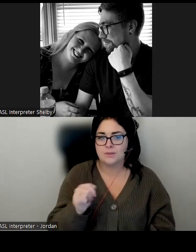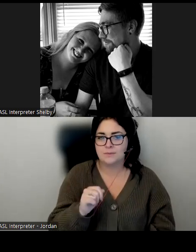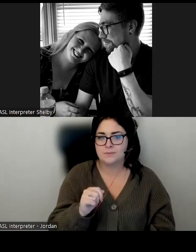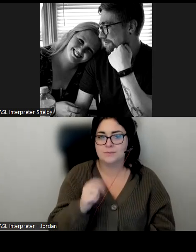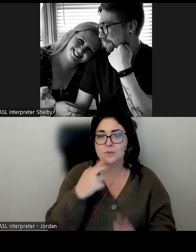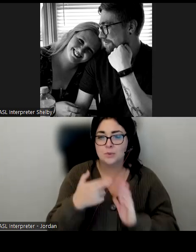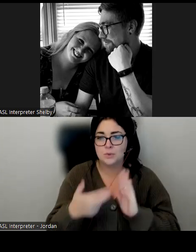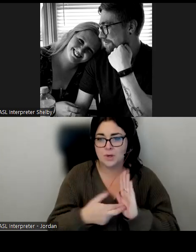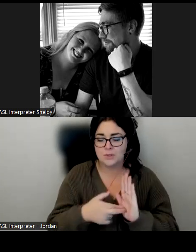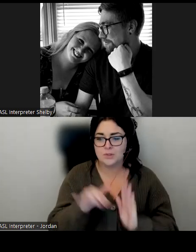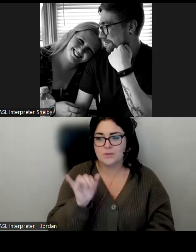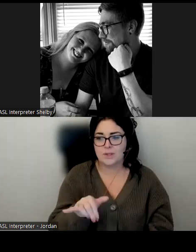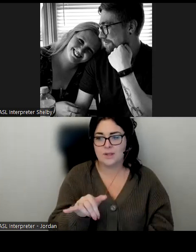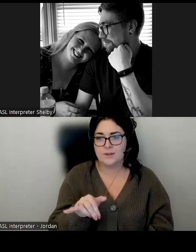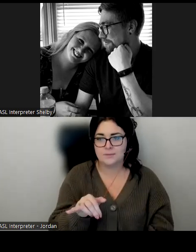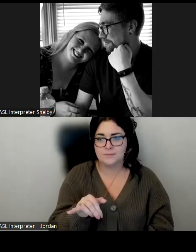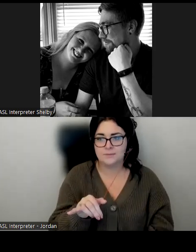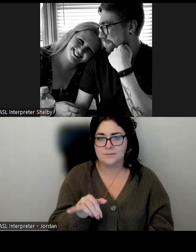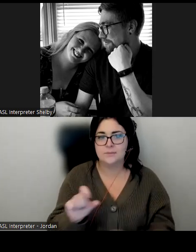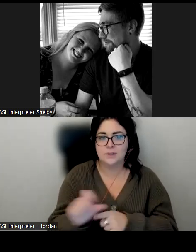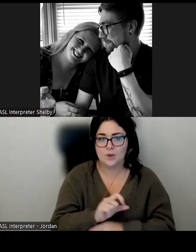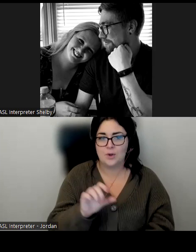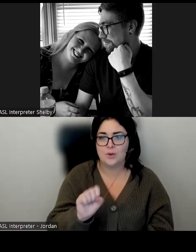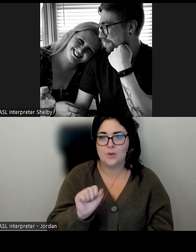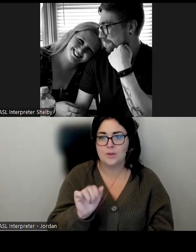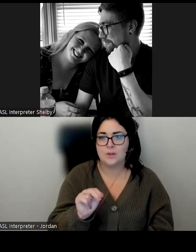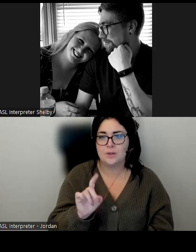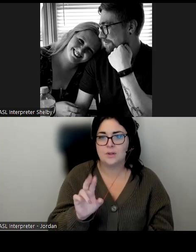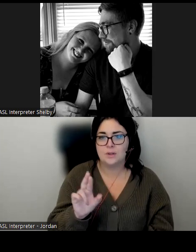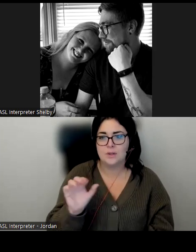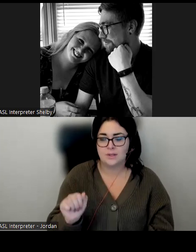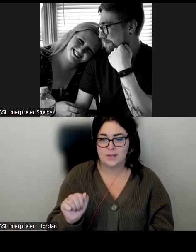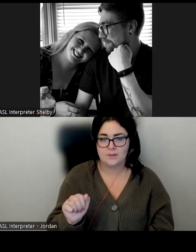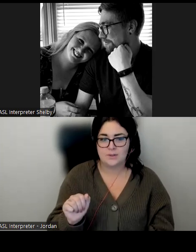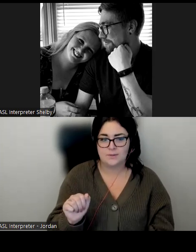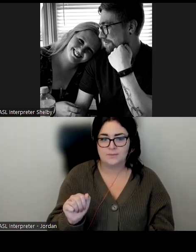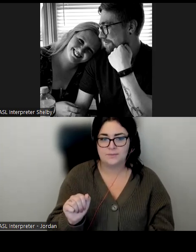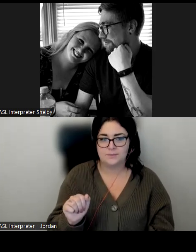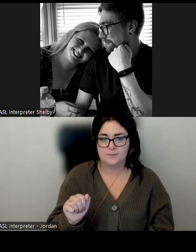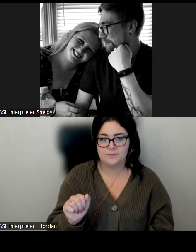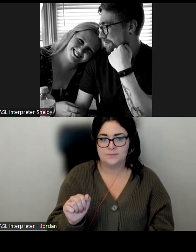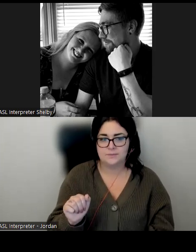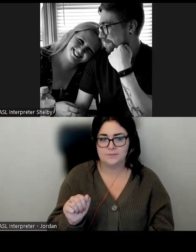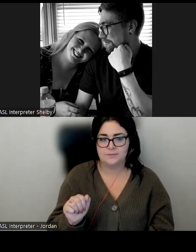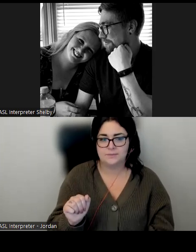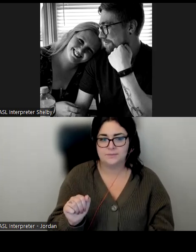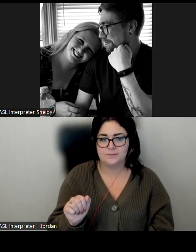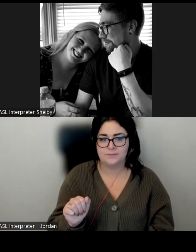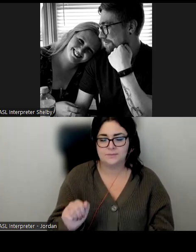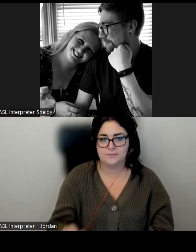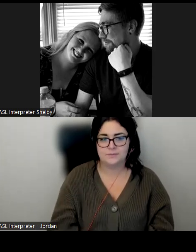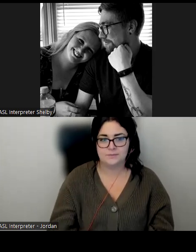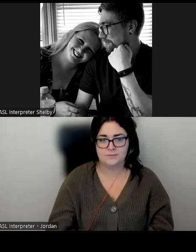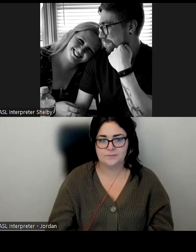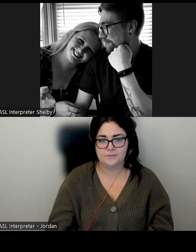register for this session, please call Sandra. I don't know, Sandra, if you would like to add anything